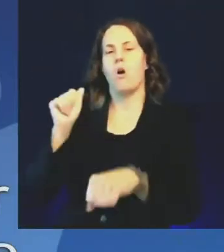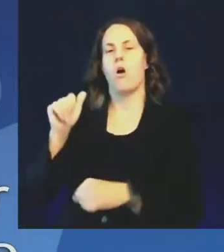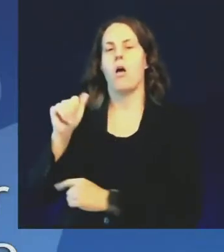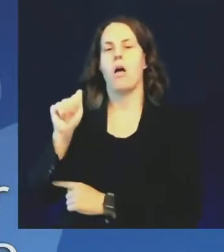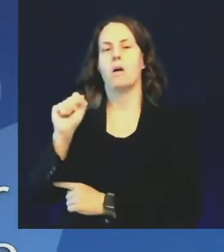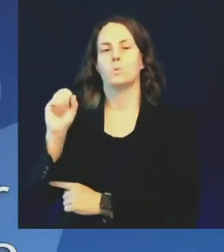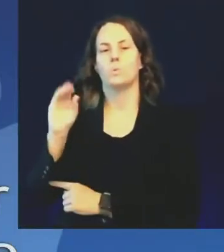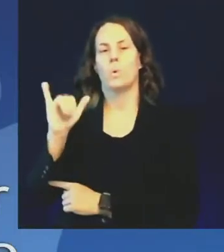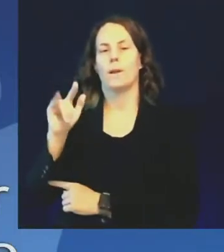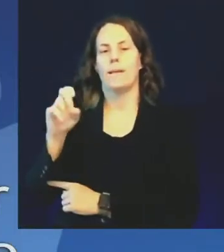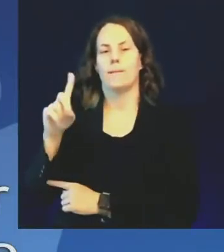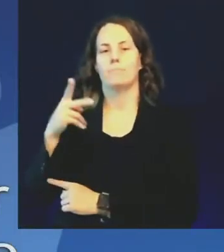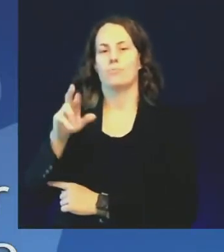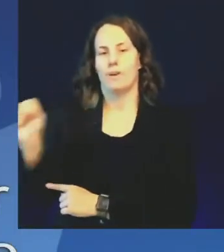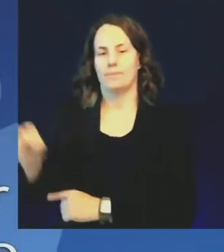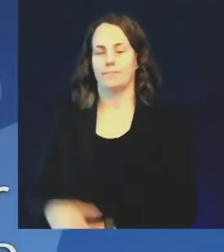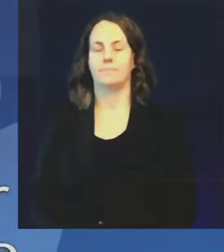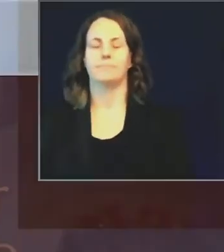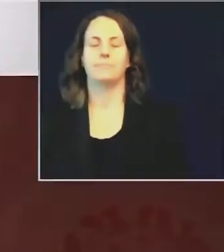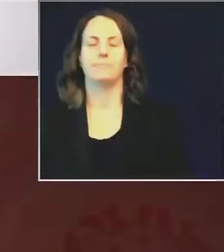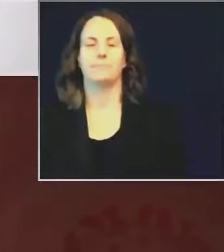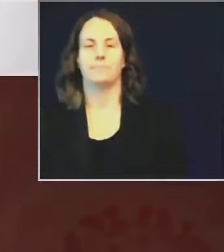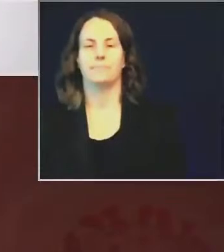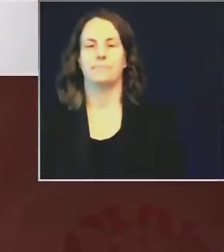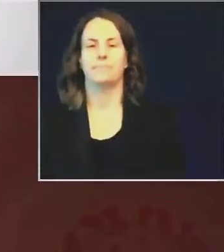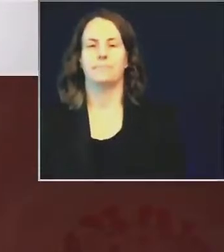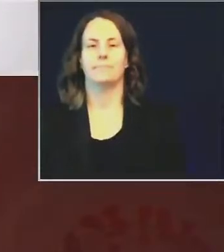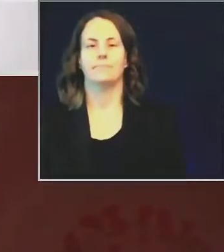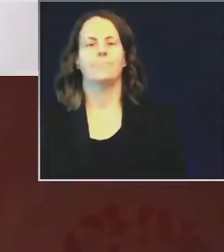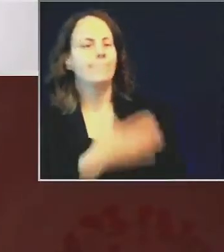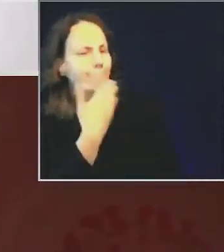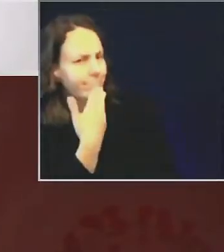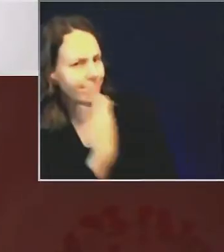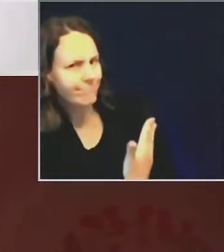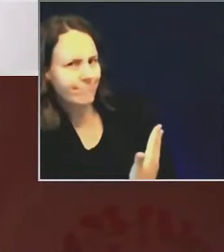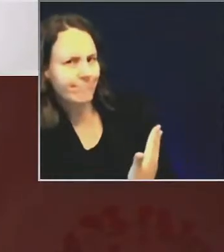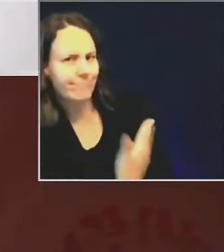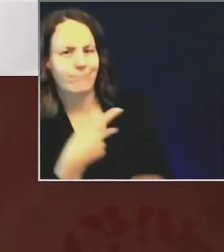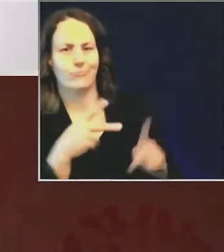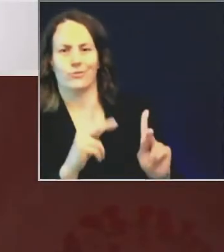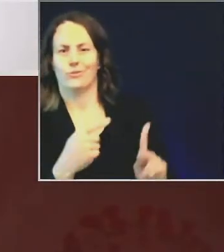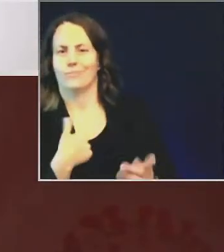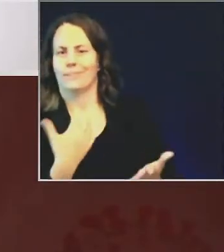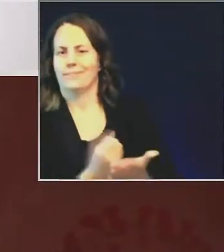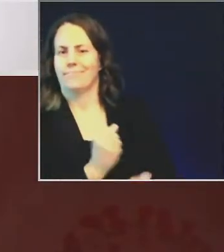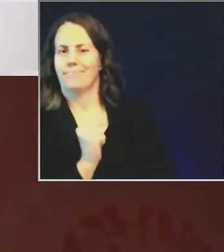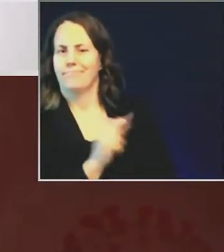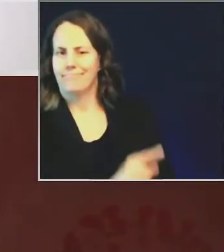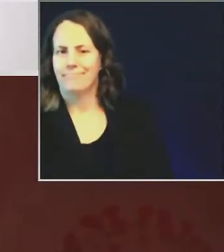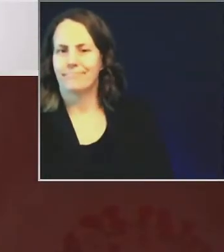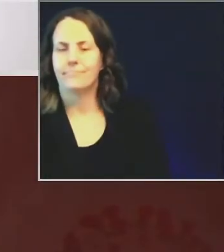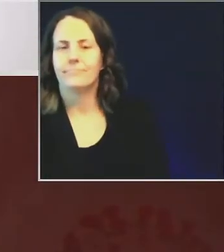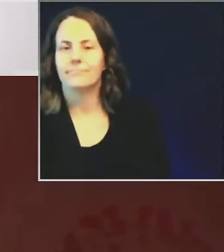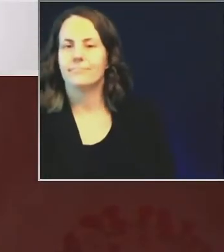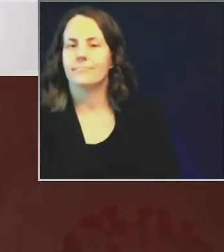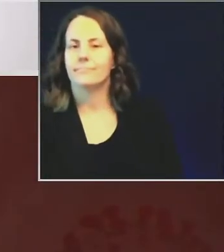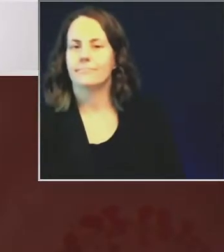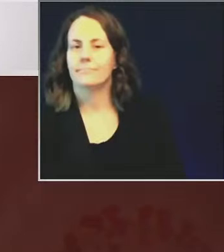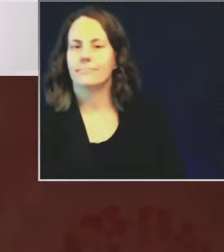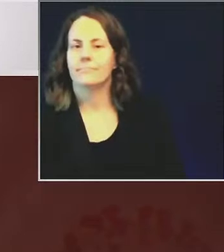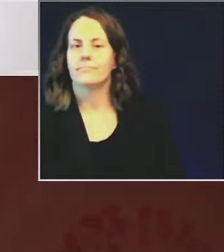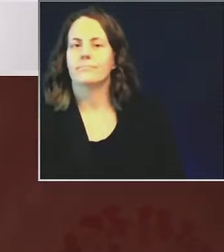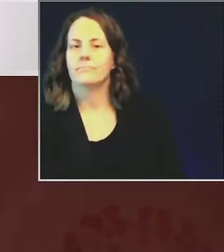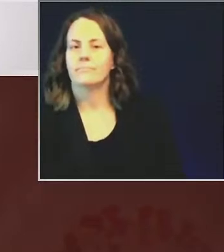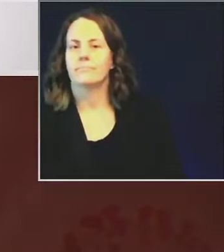Hi, thanks for doing the call today. Julie, it seems like we're way past the point of people who want to get